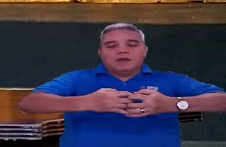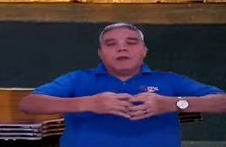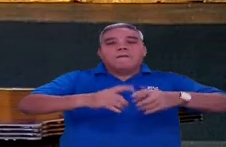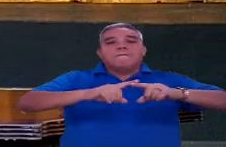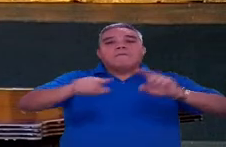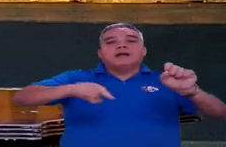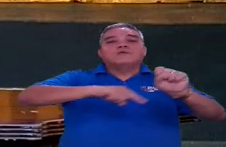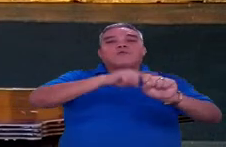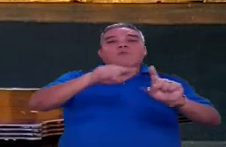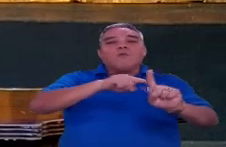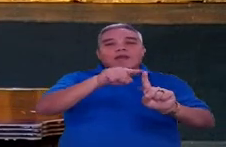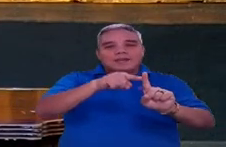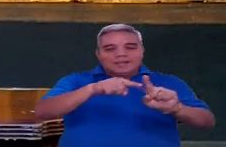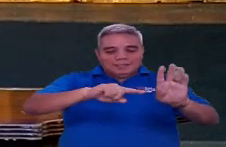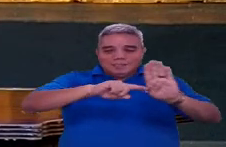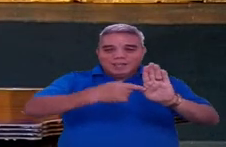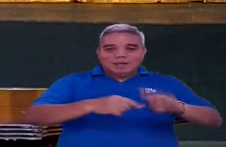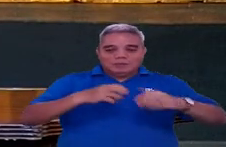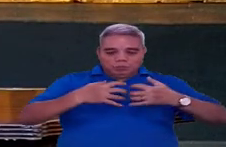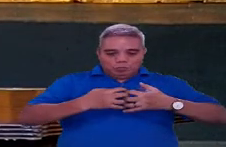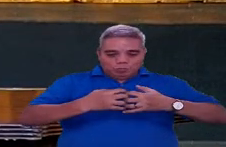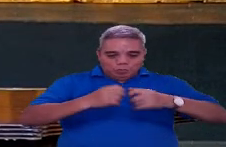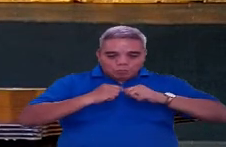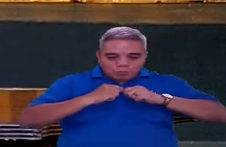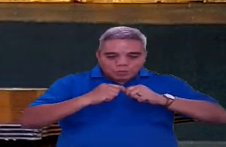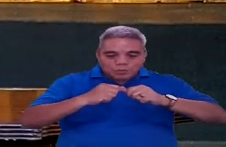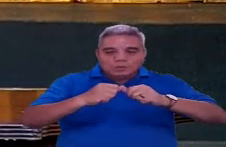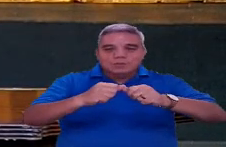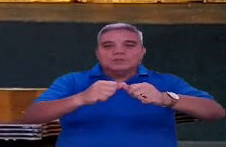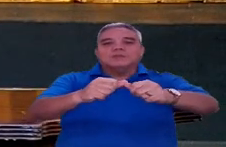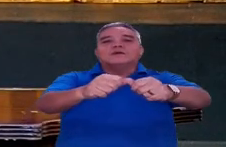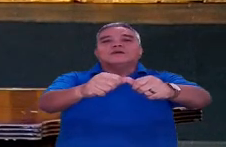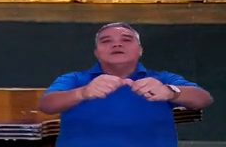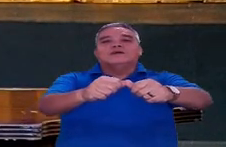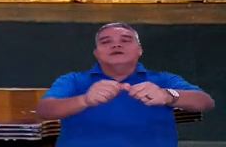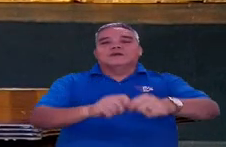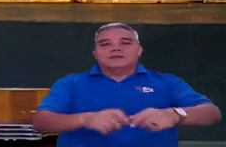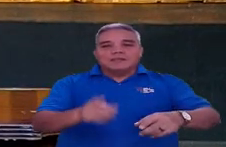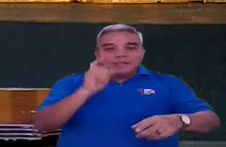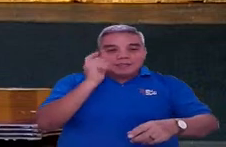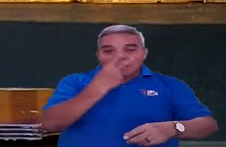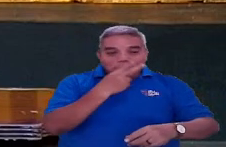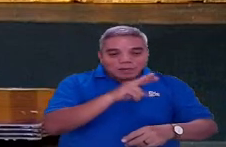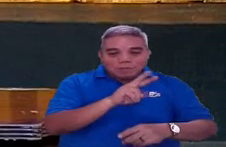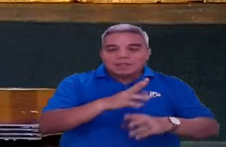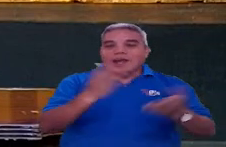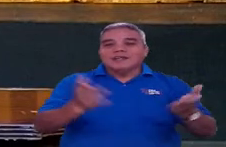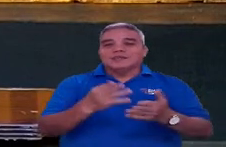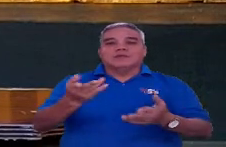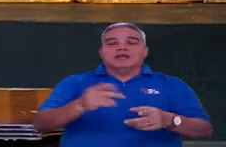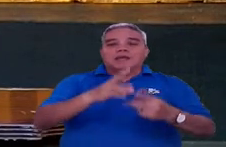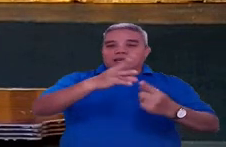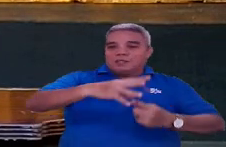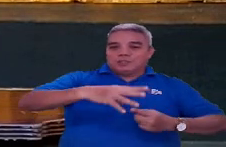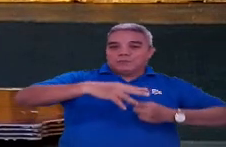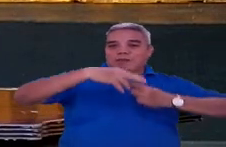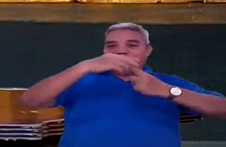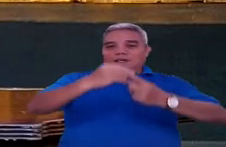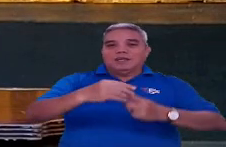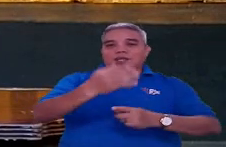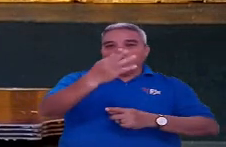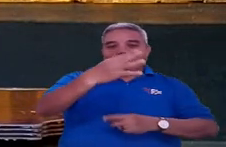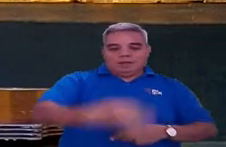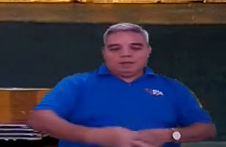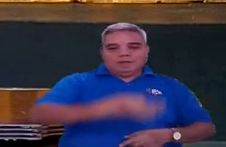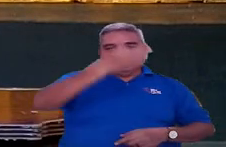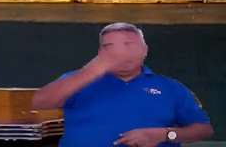pero kung makasugod na, magkagisun na tuloy-tuloy na. So kapangita pa na sa buhilo ba? Especially when you are in